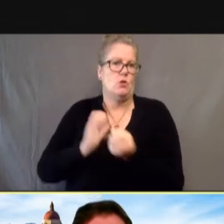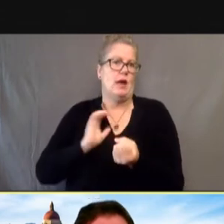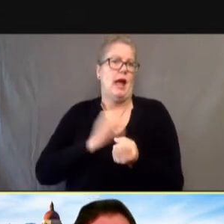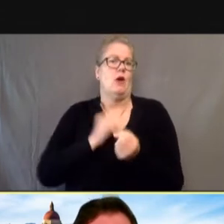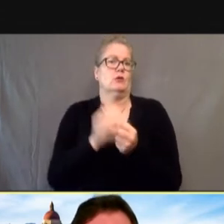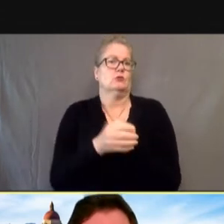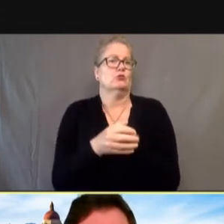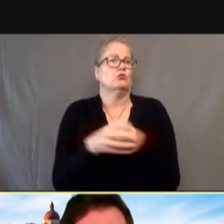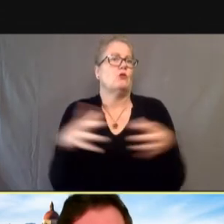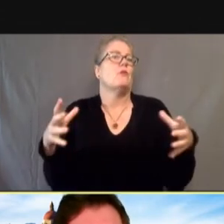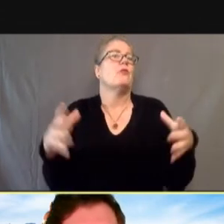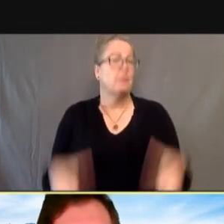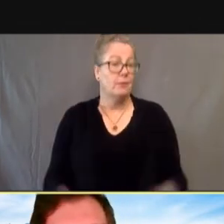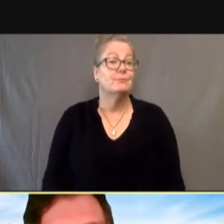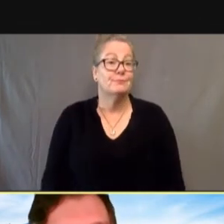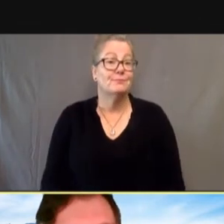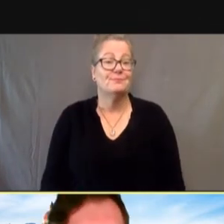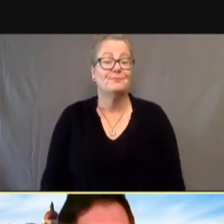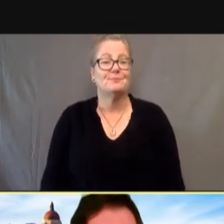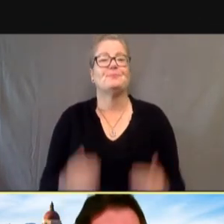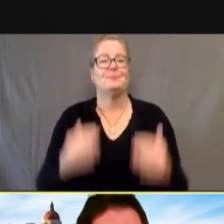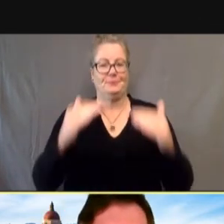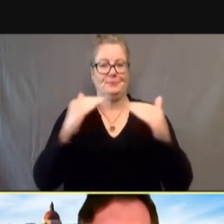Next slide.